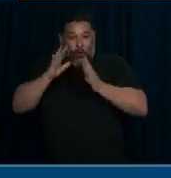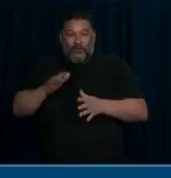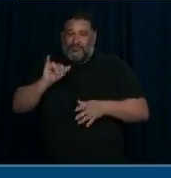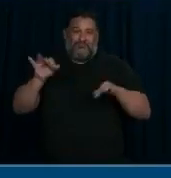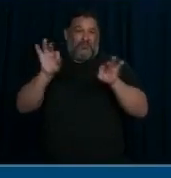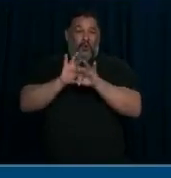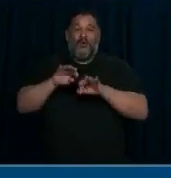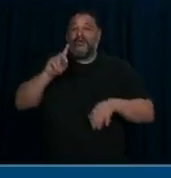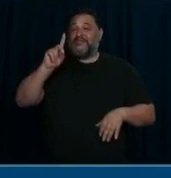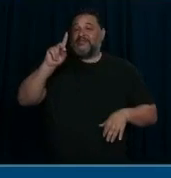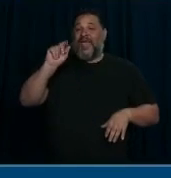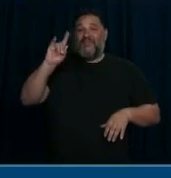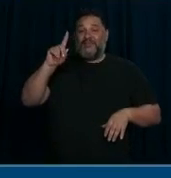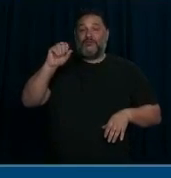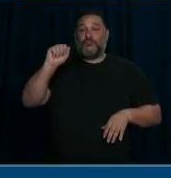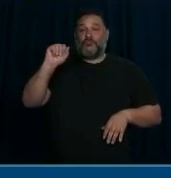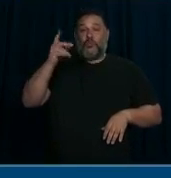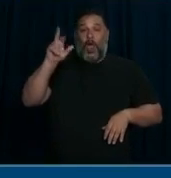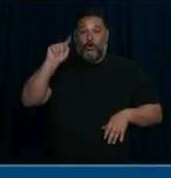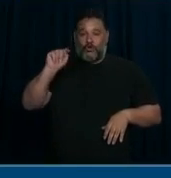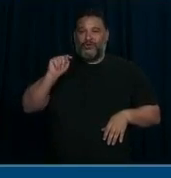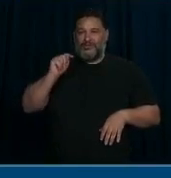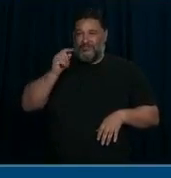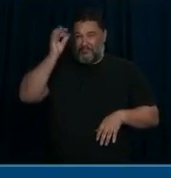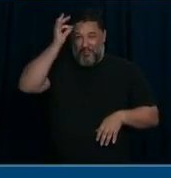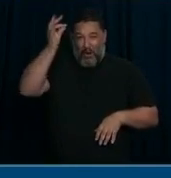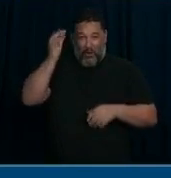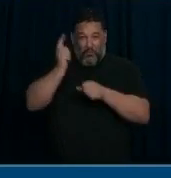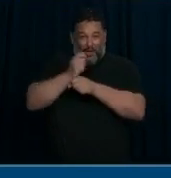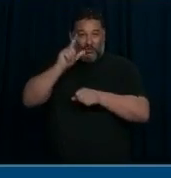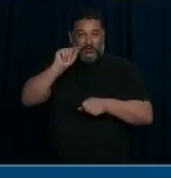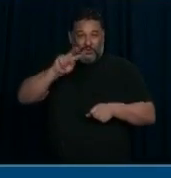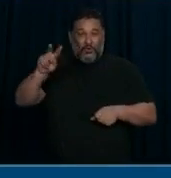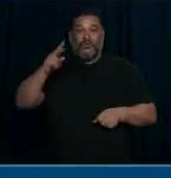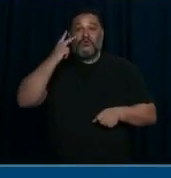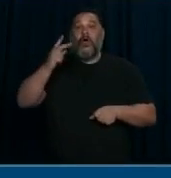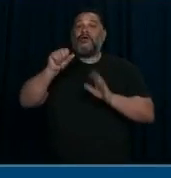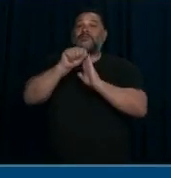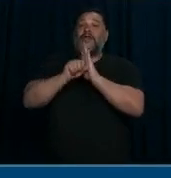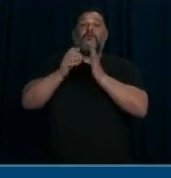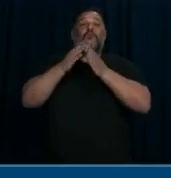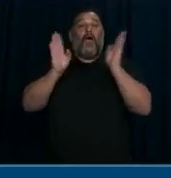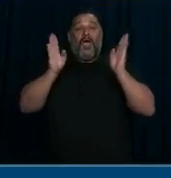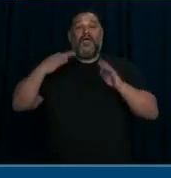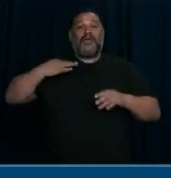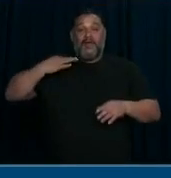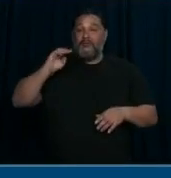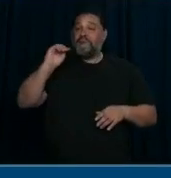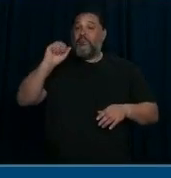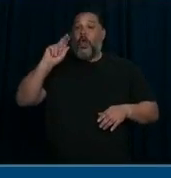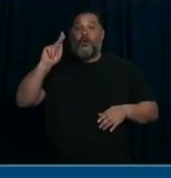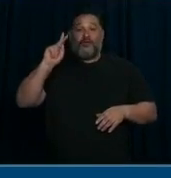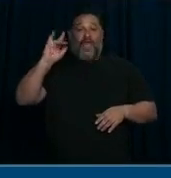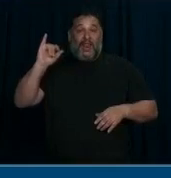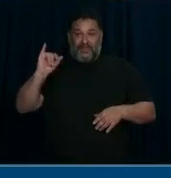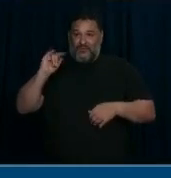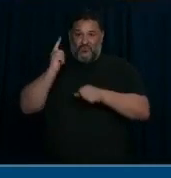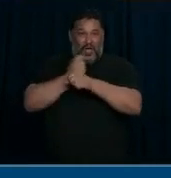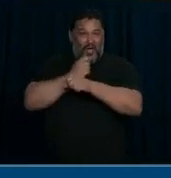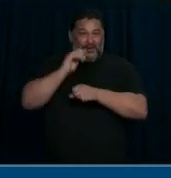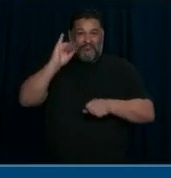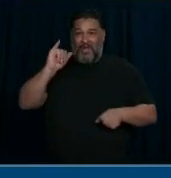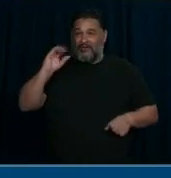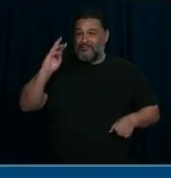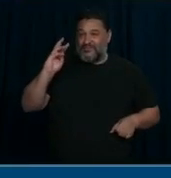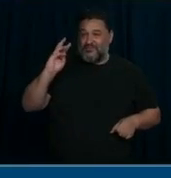barely won in 2022. And yet we saw our statewide candidates, people like Mark Kelly, won by